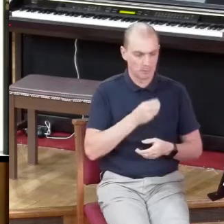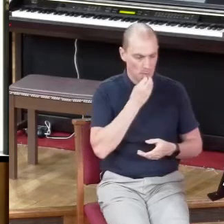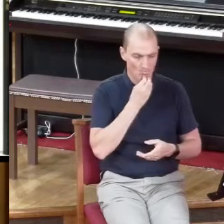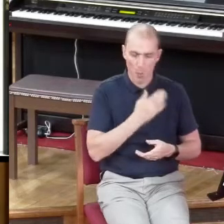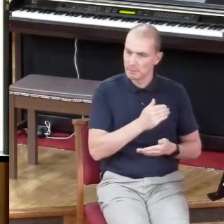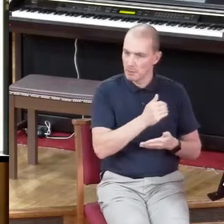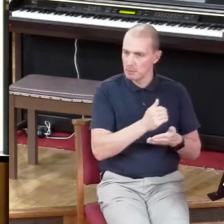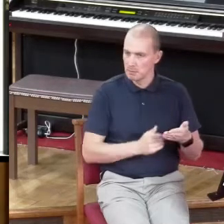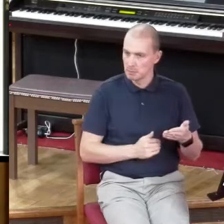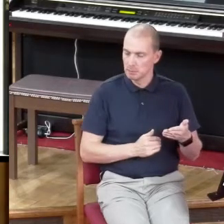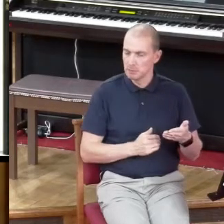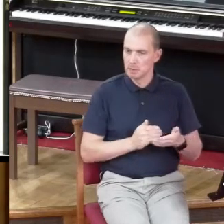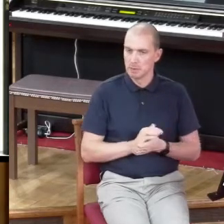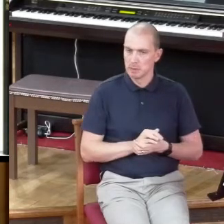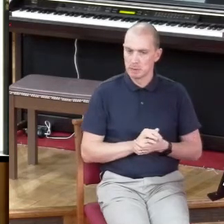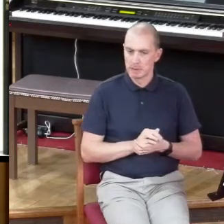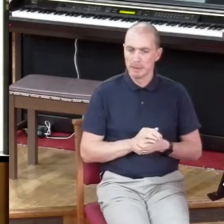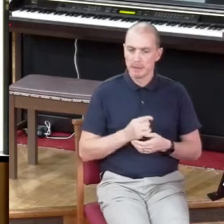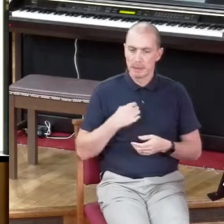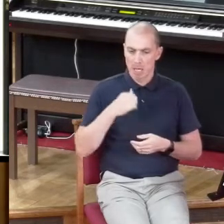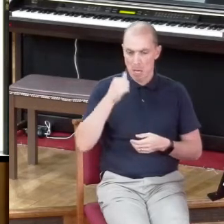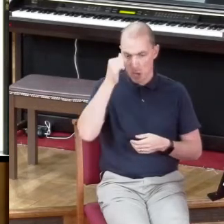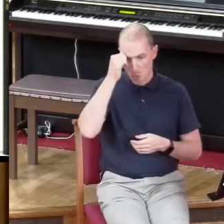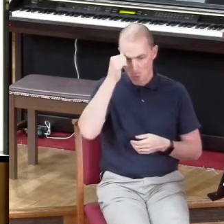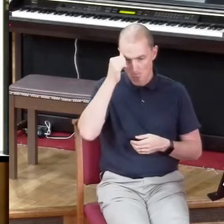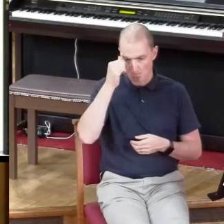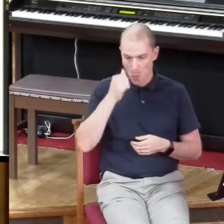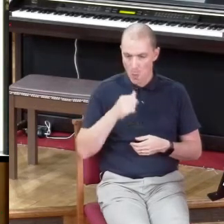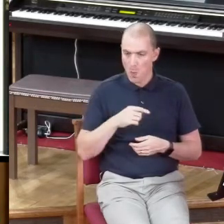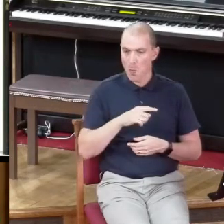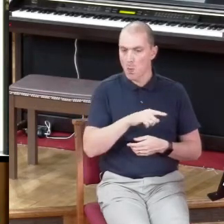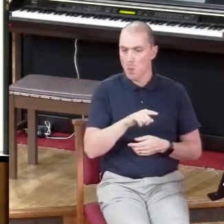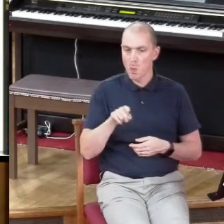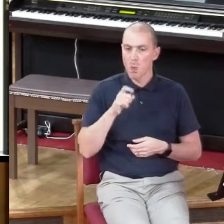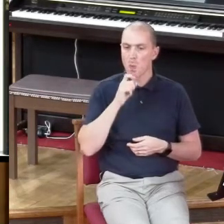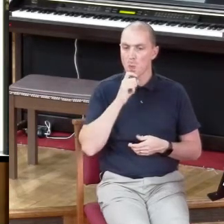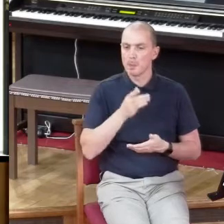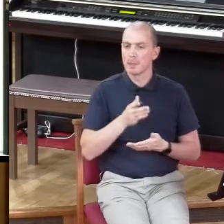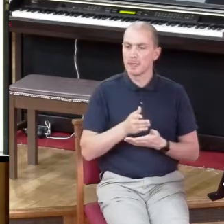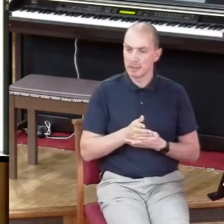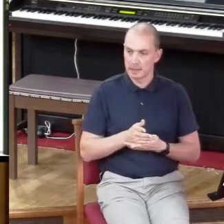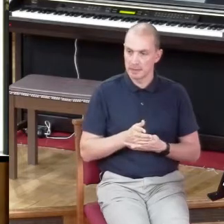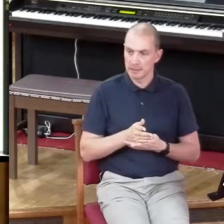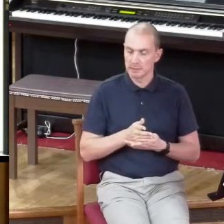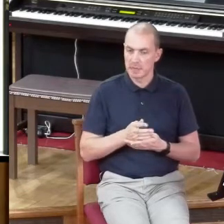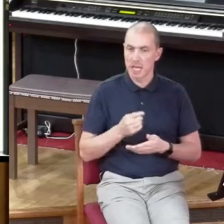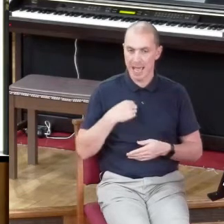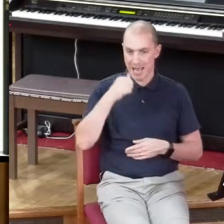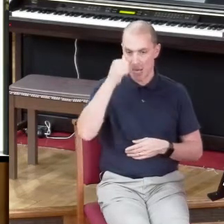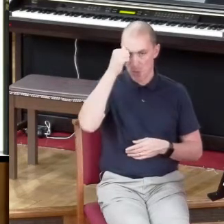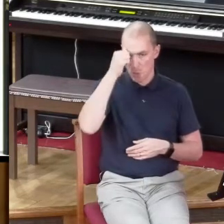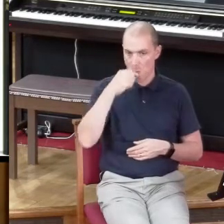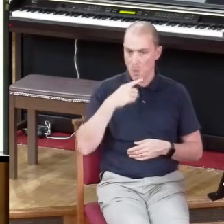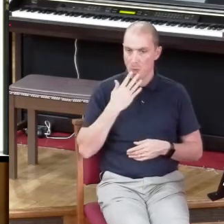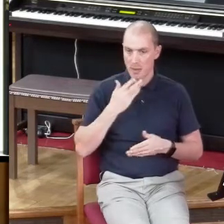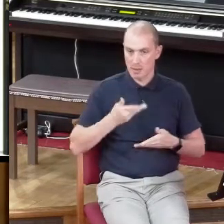wonderful thing. I know whom I have believed, and I know that he's able to keep what I have entrusted to